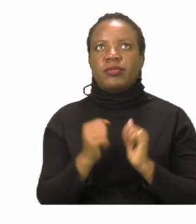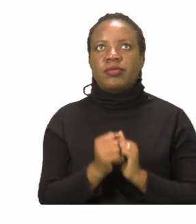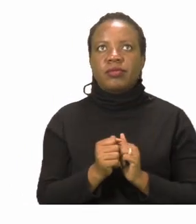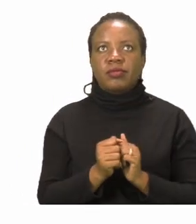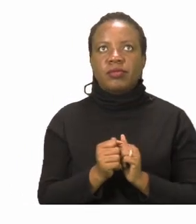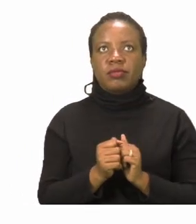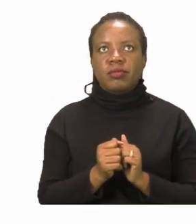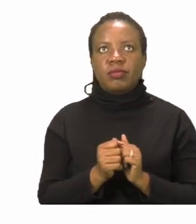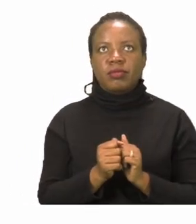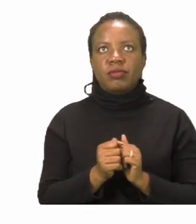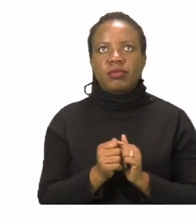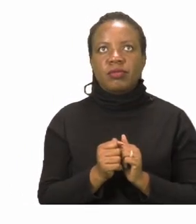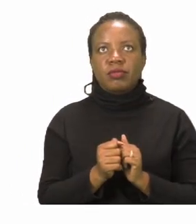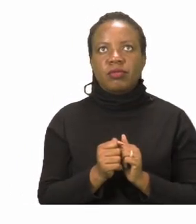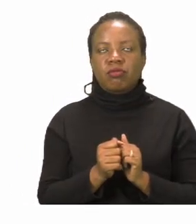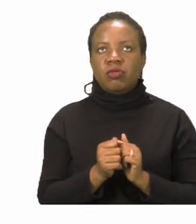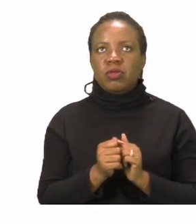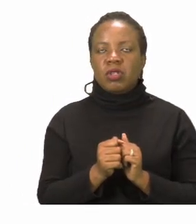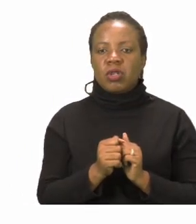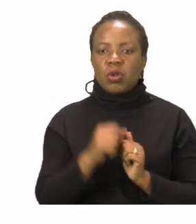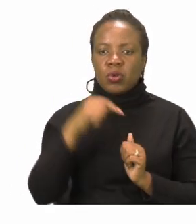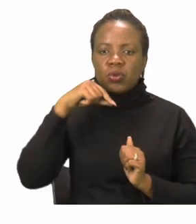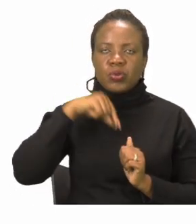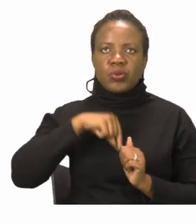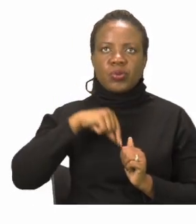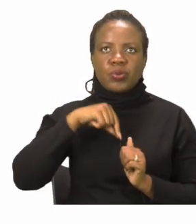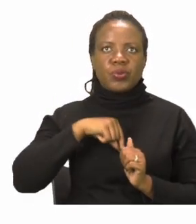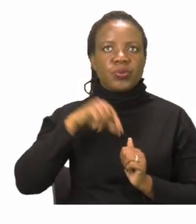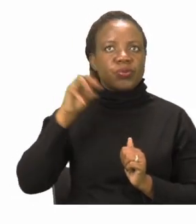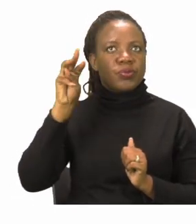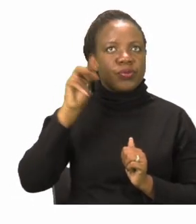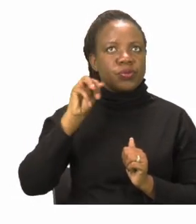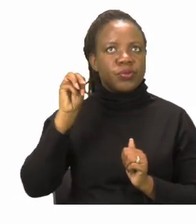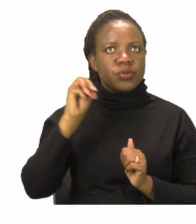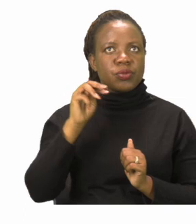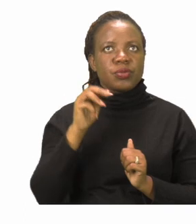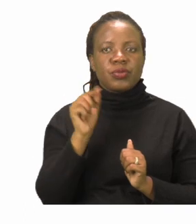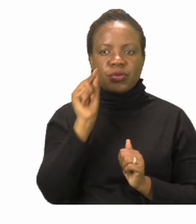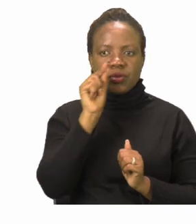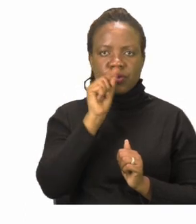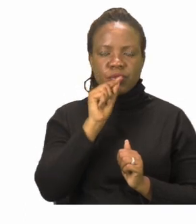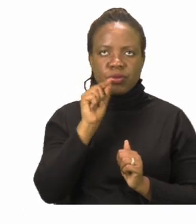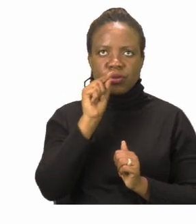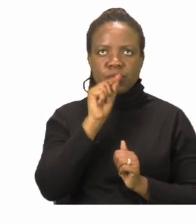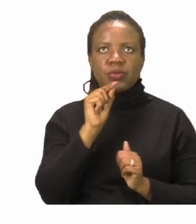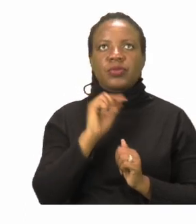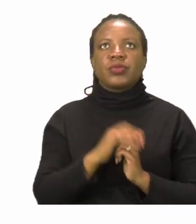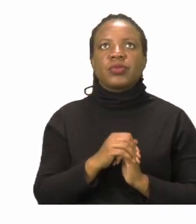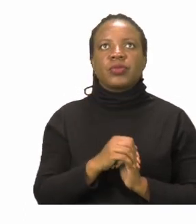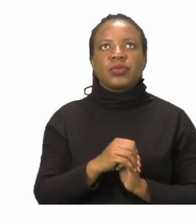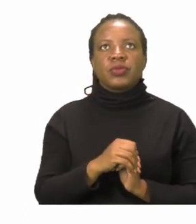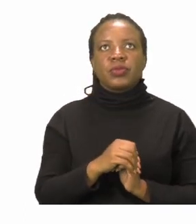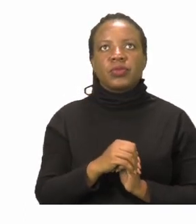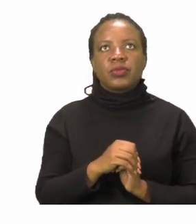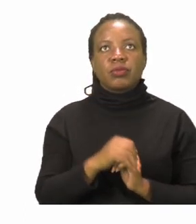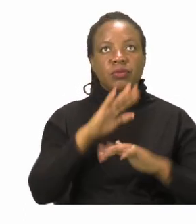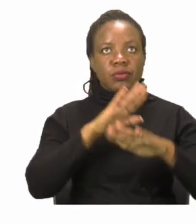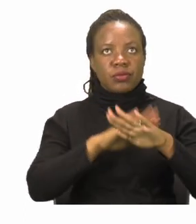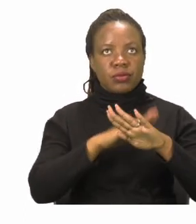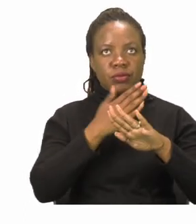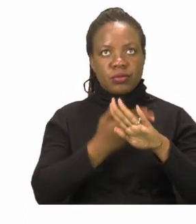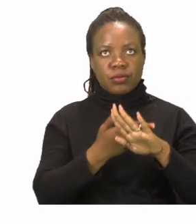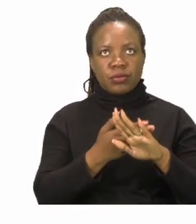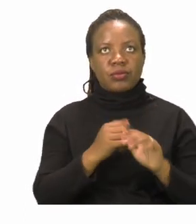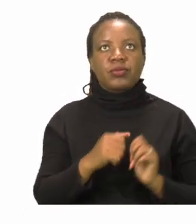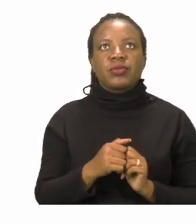have provided a maroon full stop to show us. They've even given us an example. Let's read that example